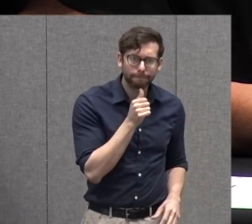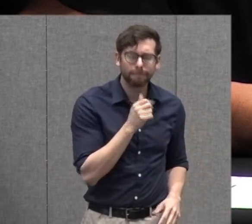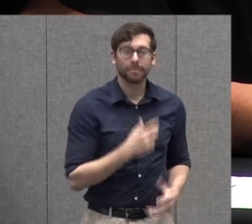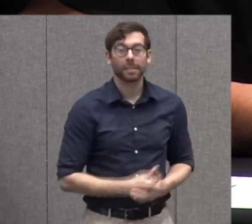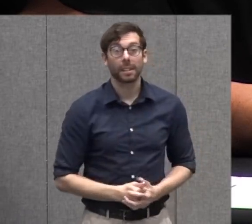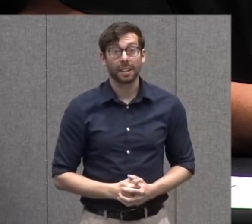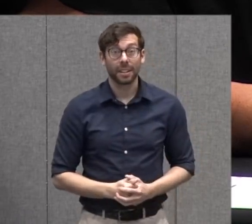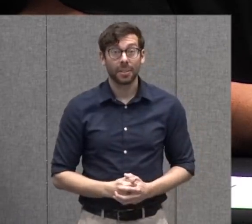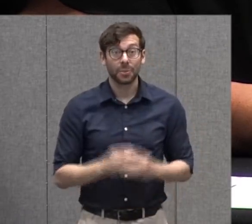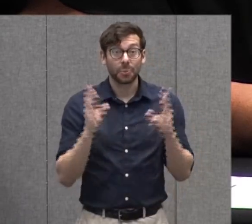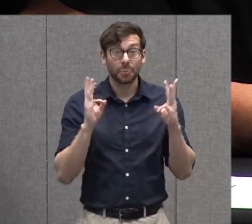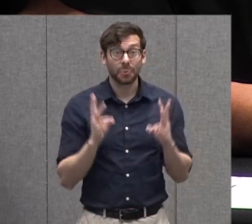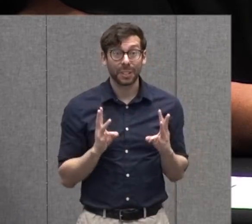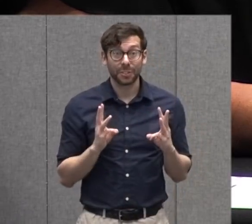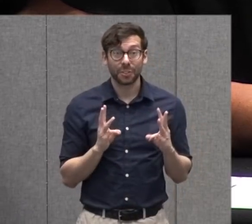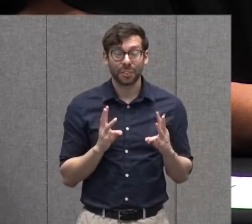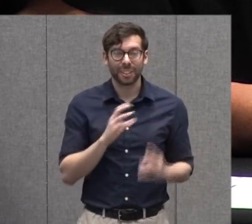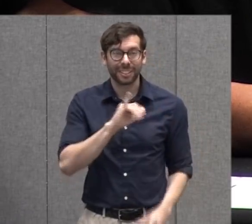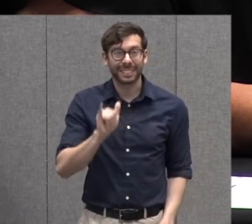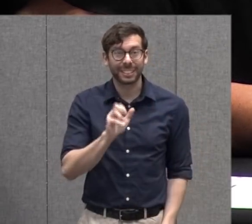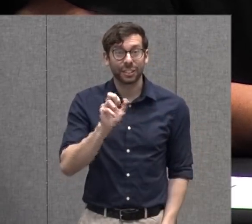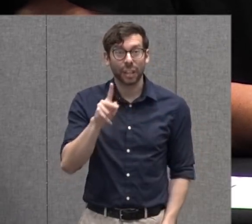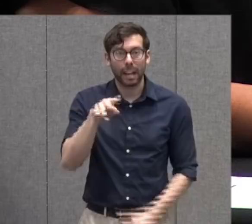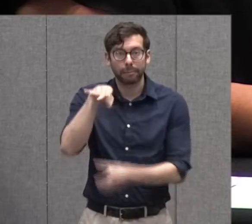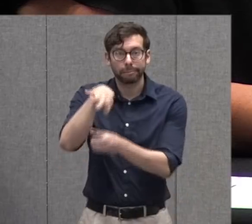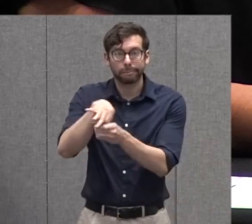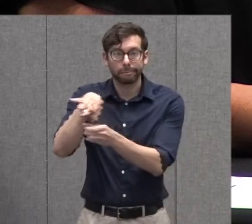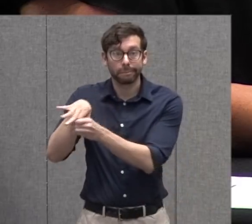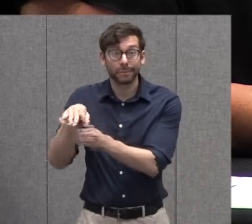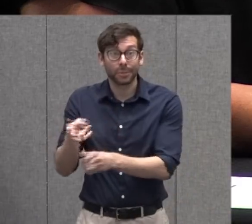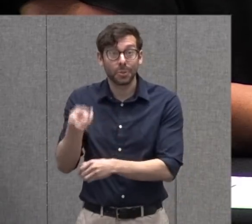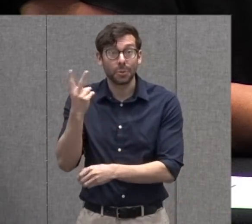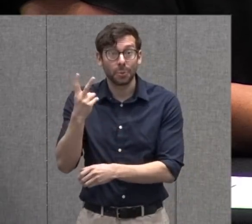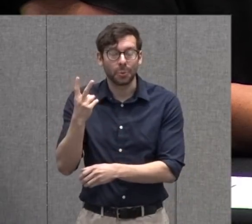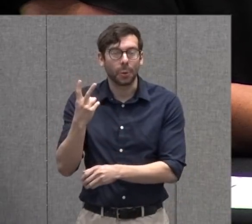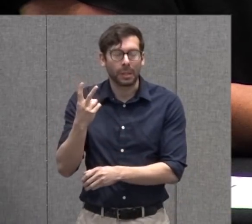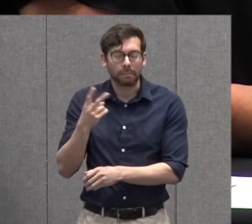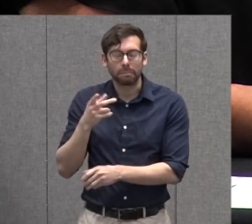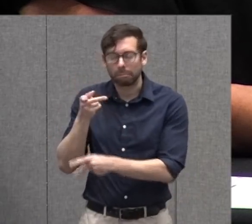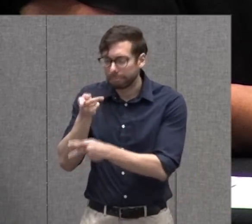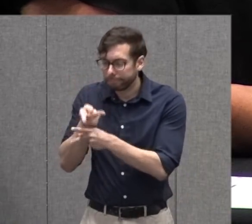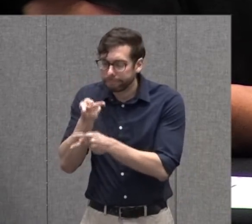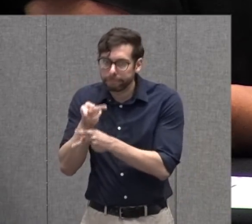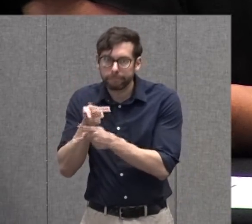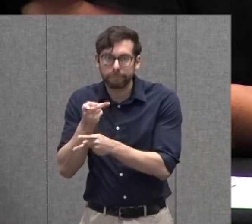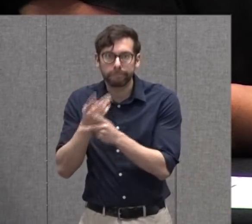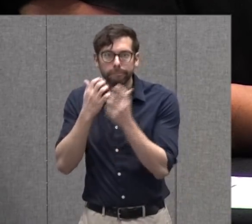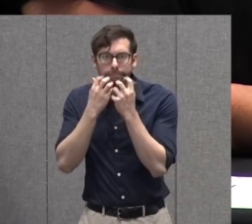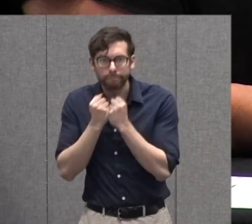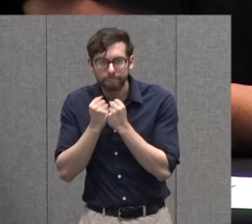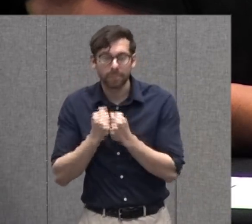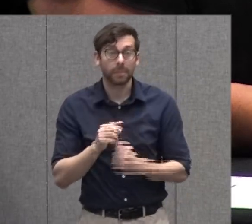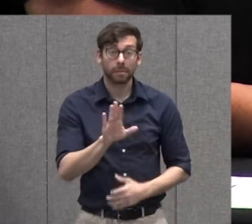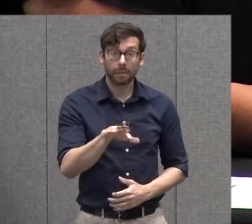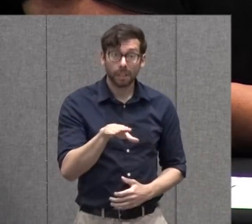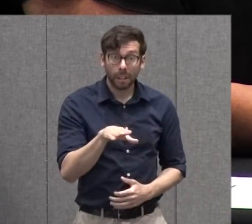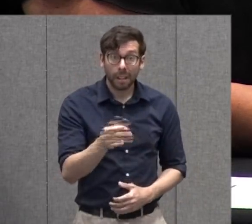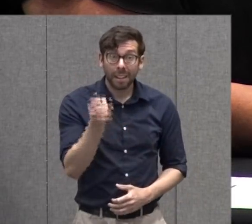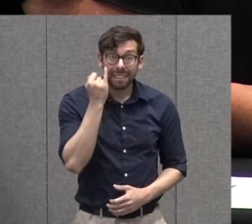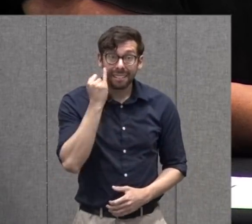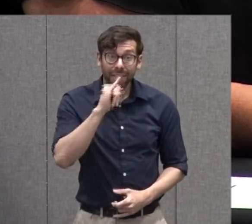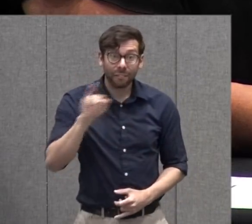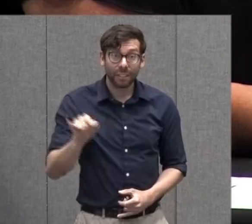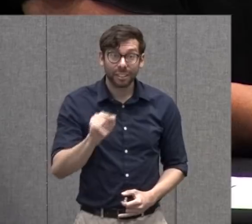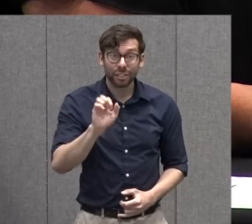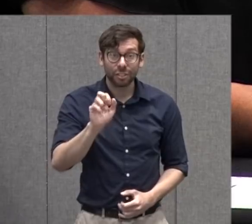buried 2 seeds in the ground. He tended to them very carefully. So if Jack buries 2 seeds in the